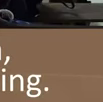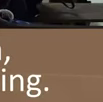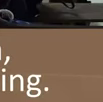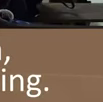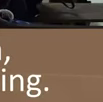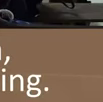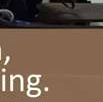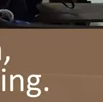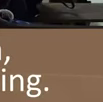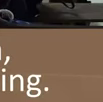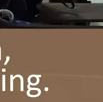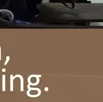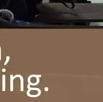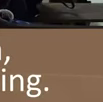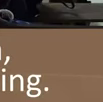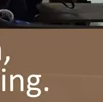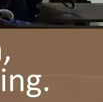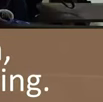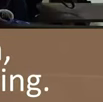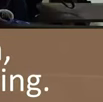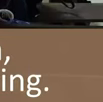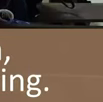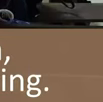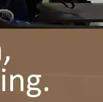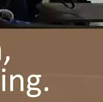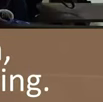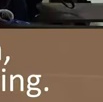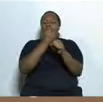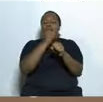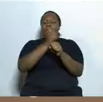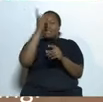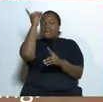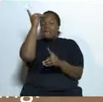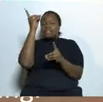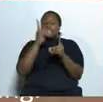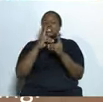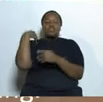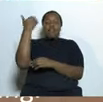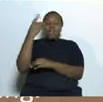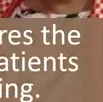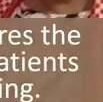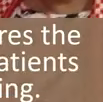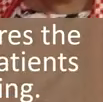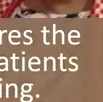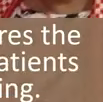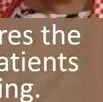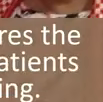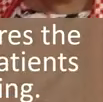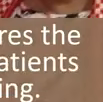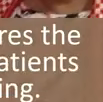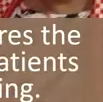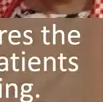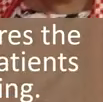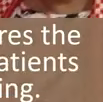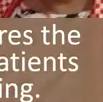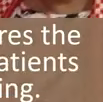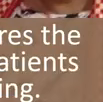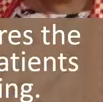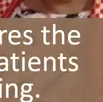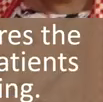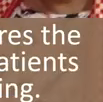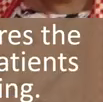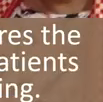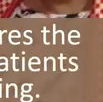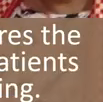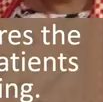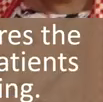People are following intently and making decisions for Jesus. You know, these messages are going all